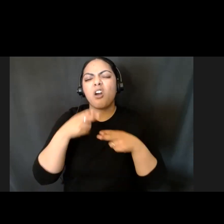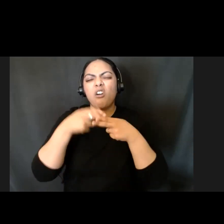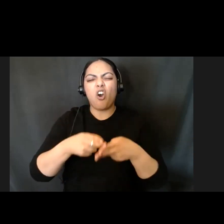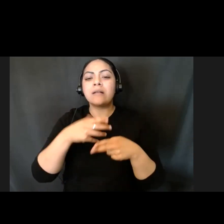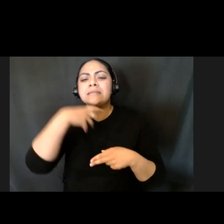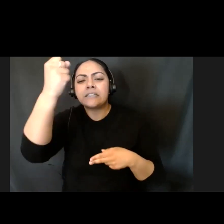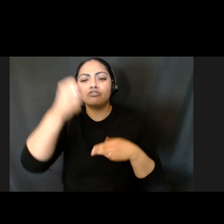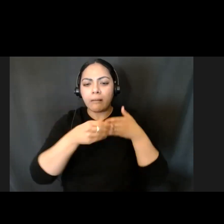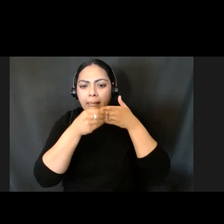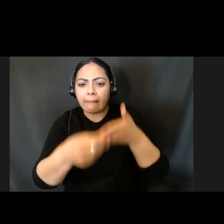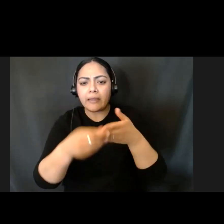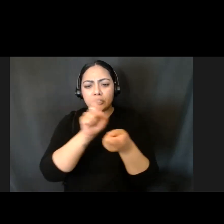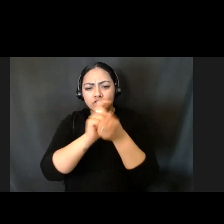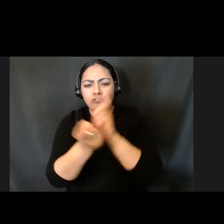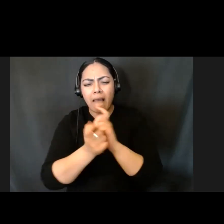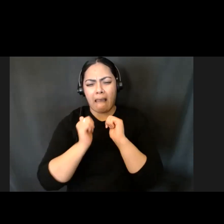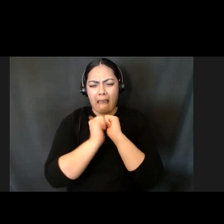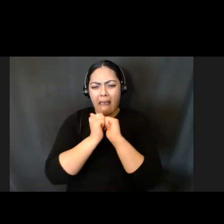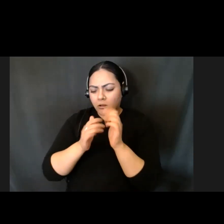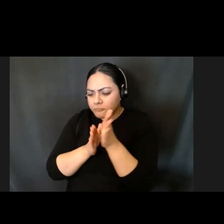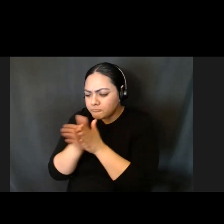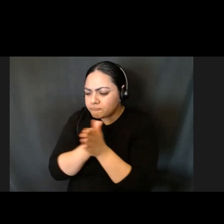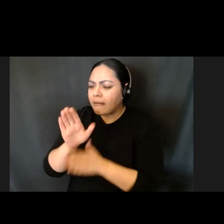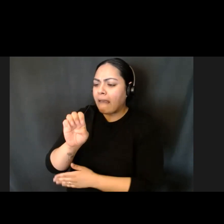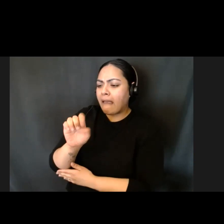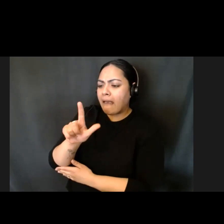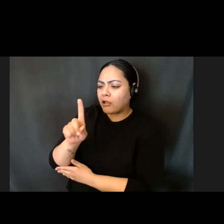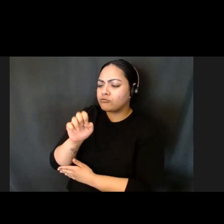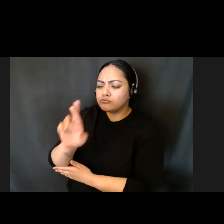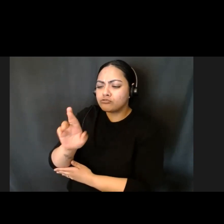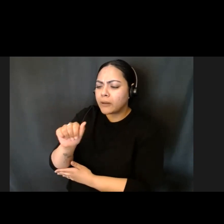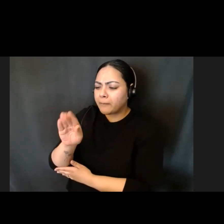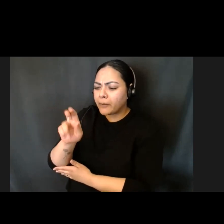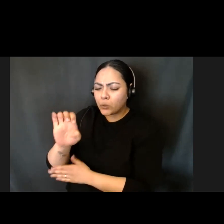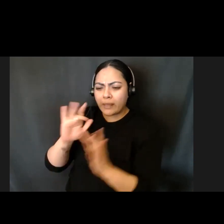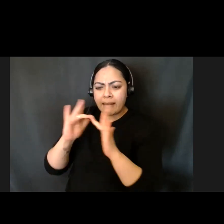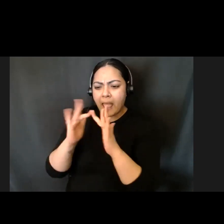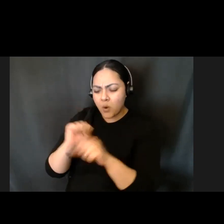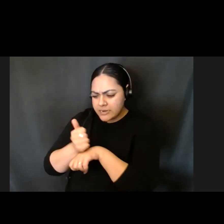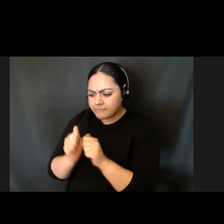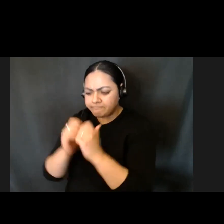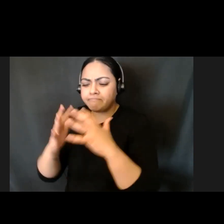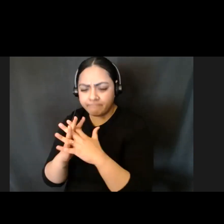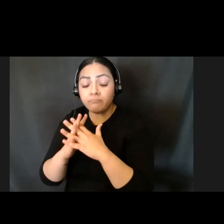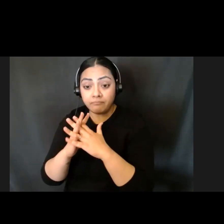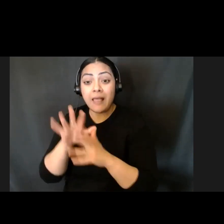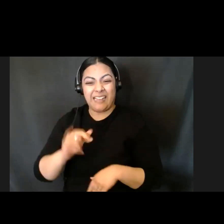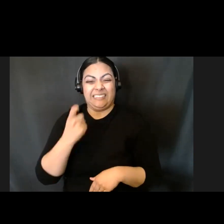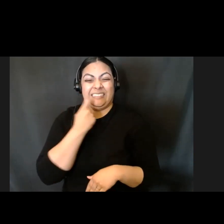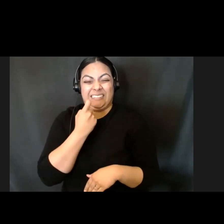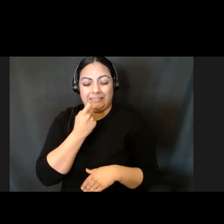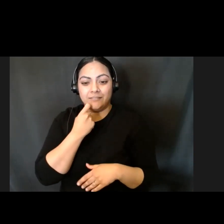an Elder Abuse Prevention Network. This is a project that we just finished, funded by New Horizons for